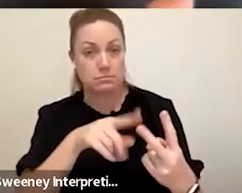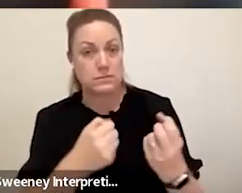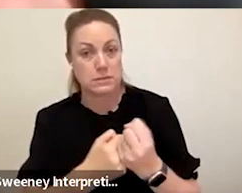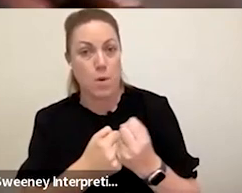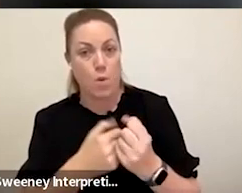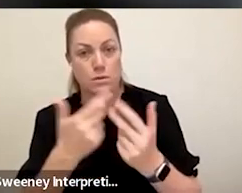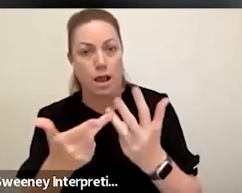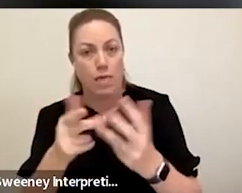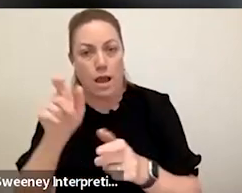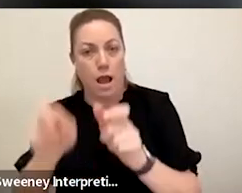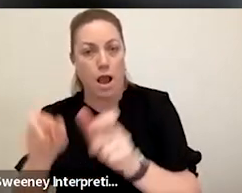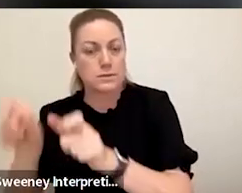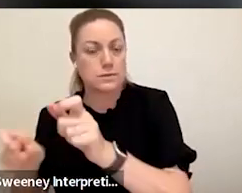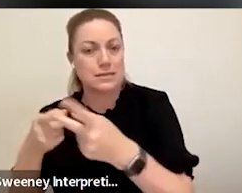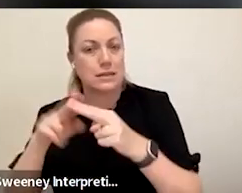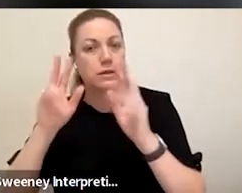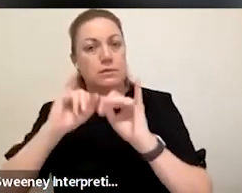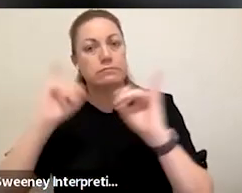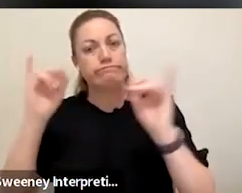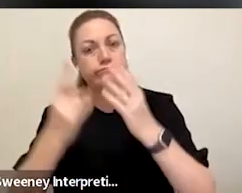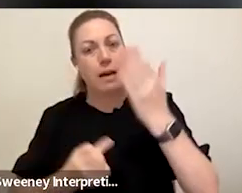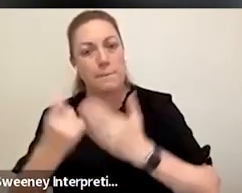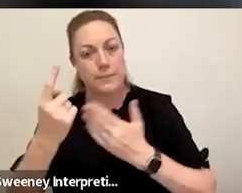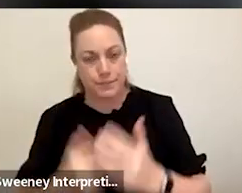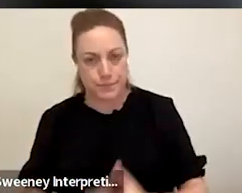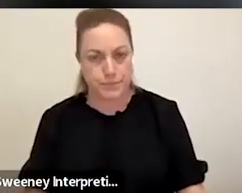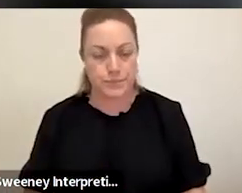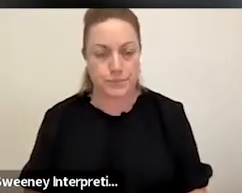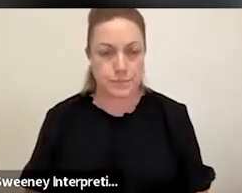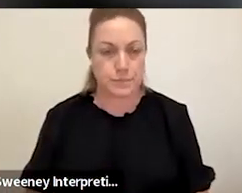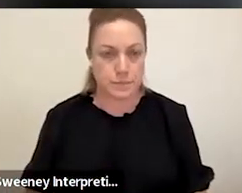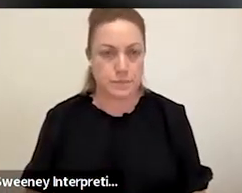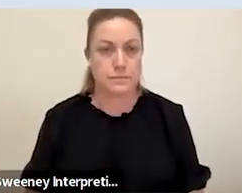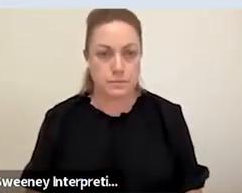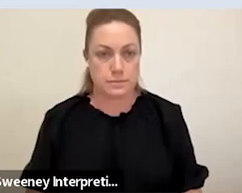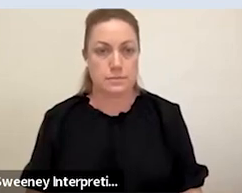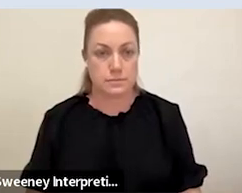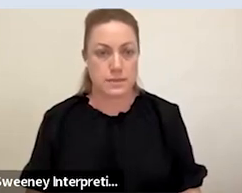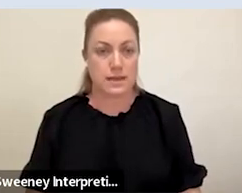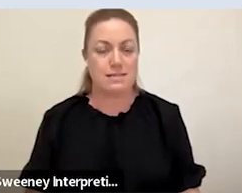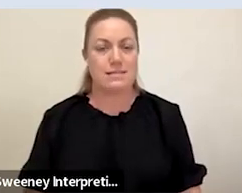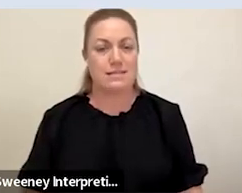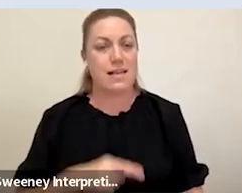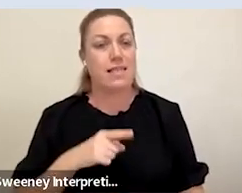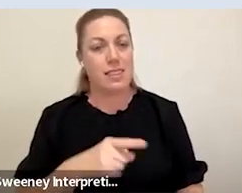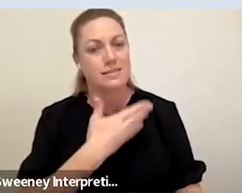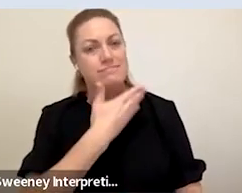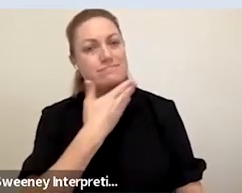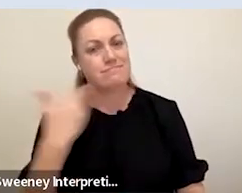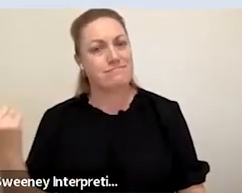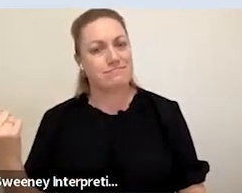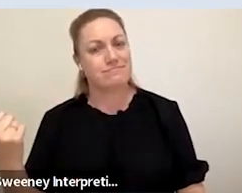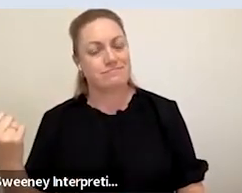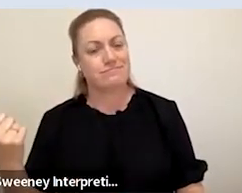client in case of an emergency. That is a lovely note to end today's seminar